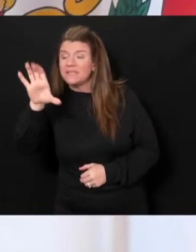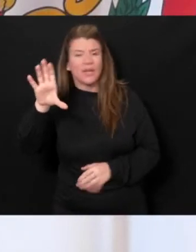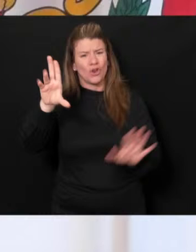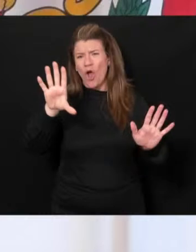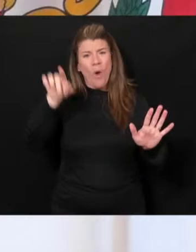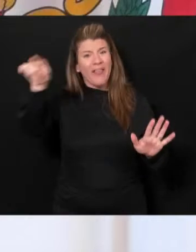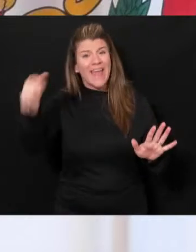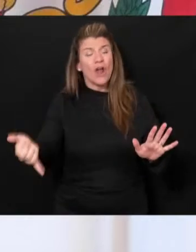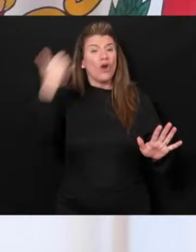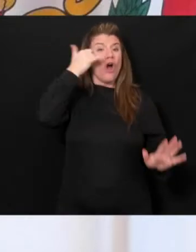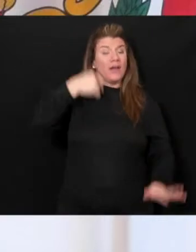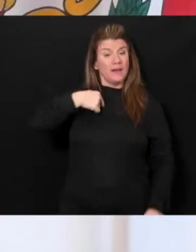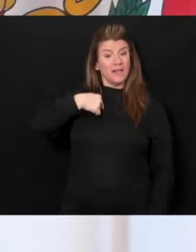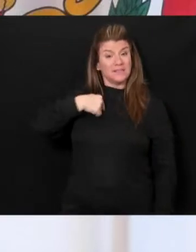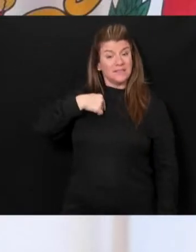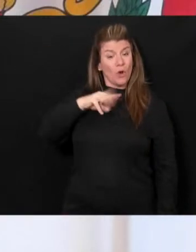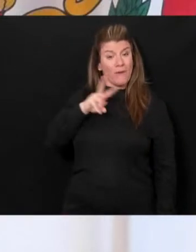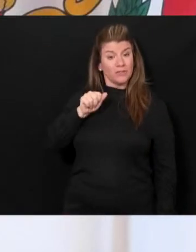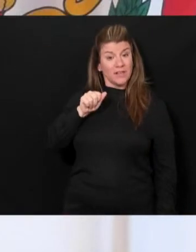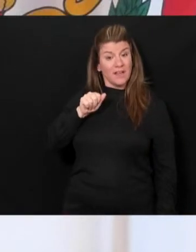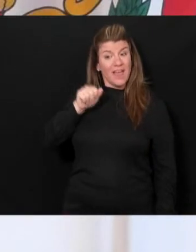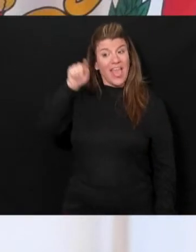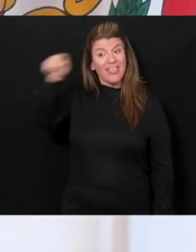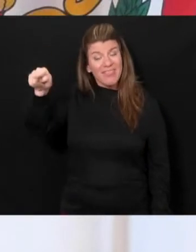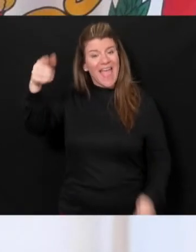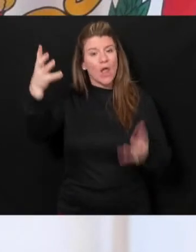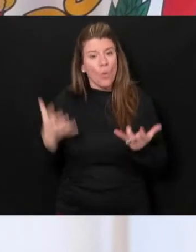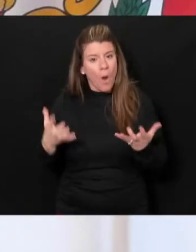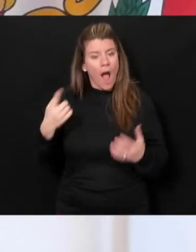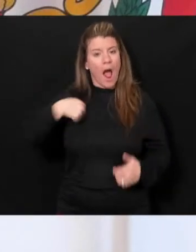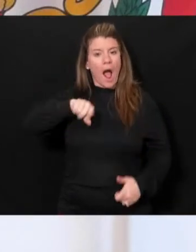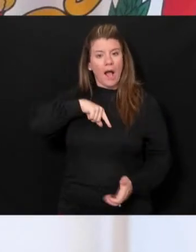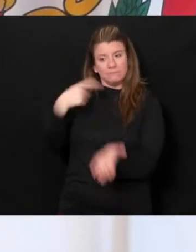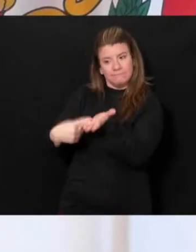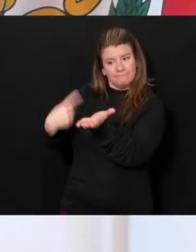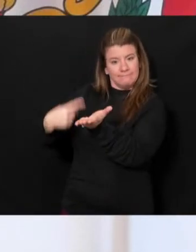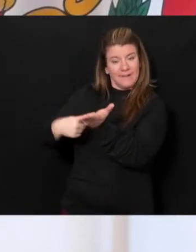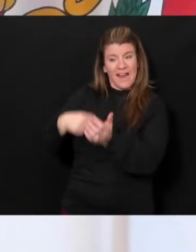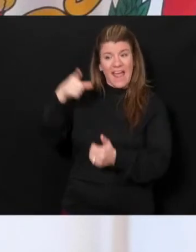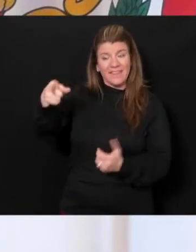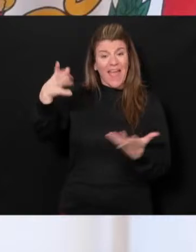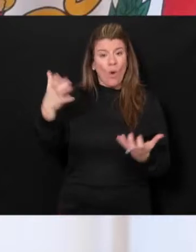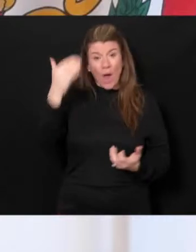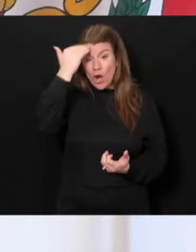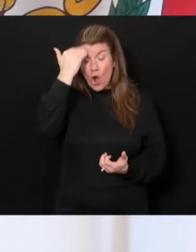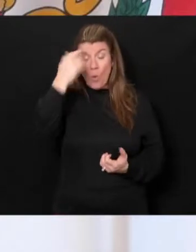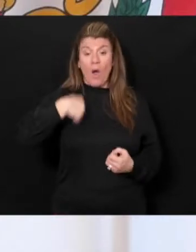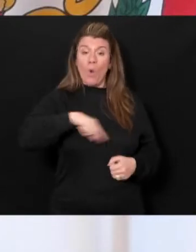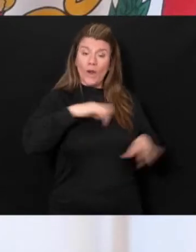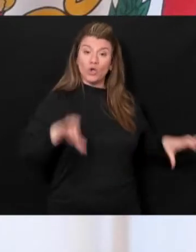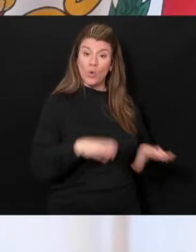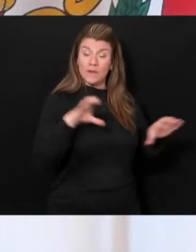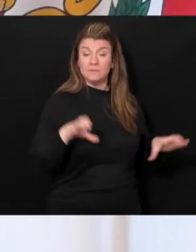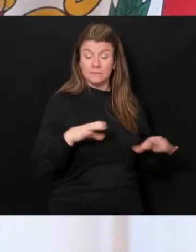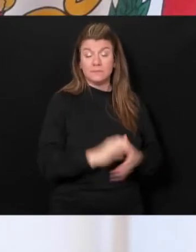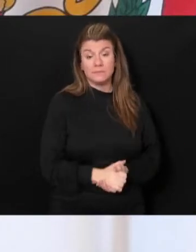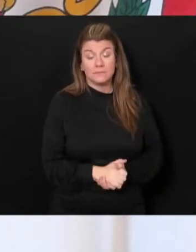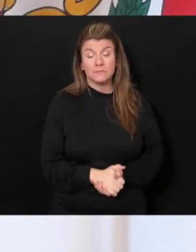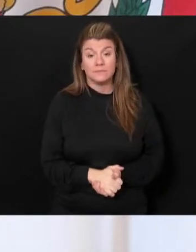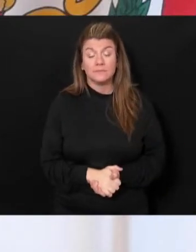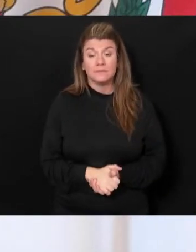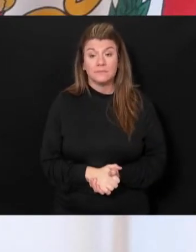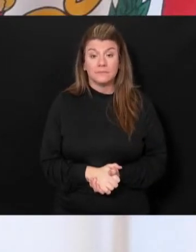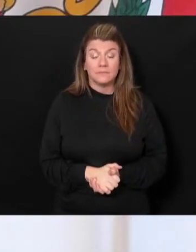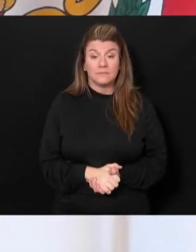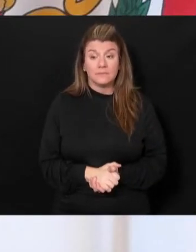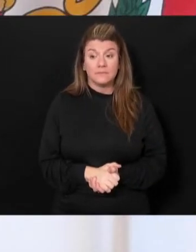calling West Virginia. They want to talk to us. They want to see what in the world we're doing. So, you